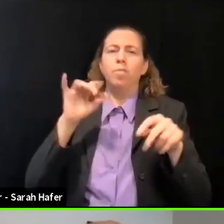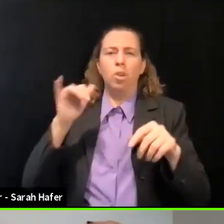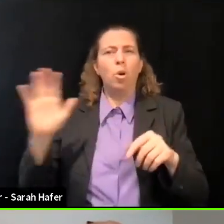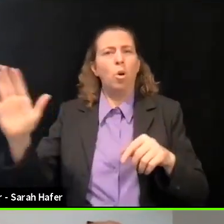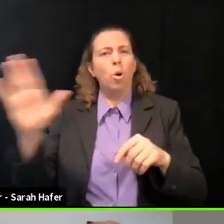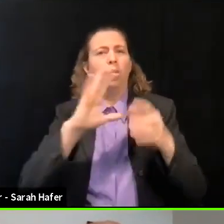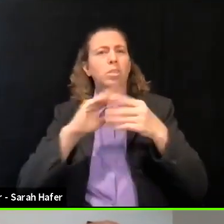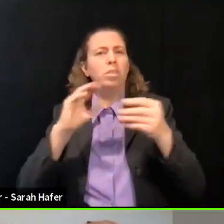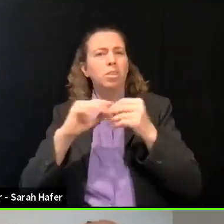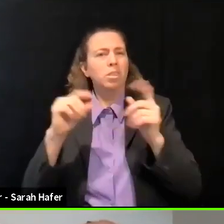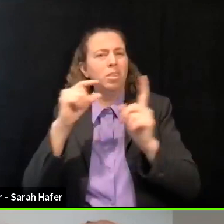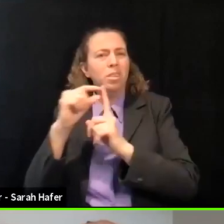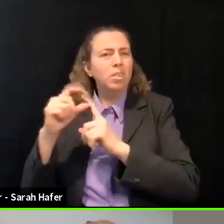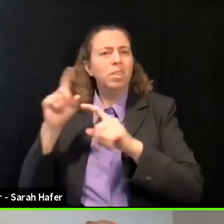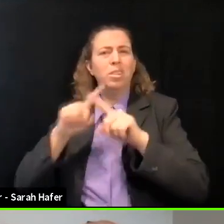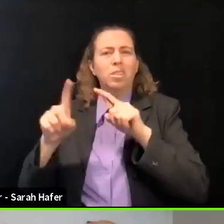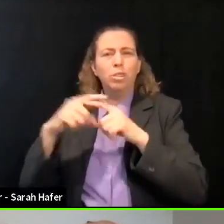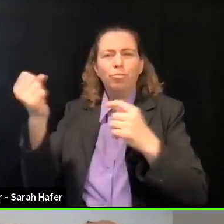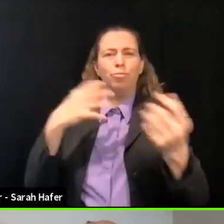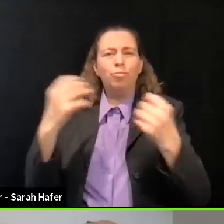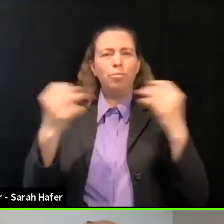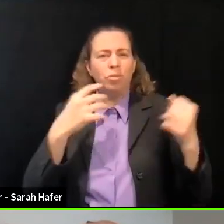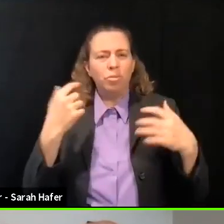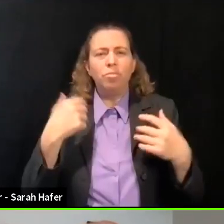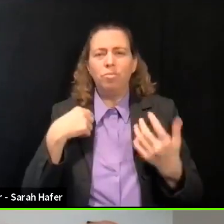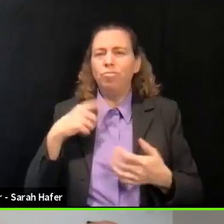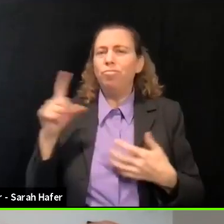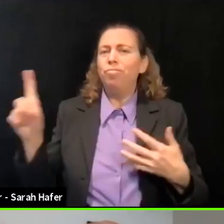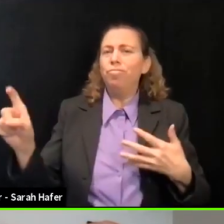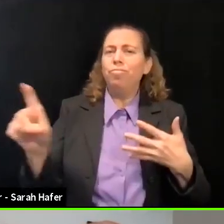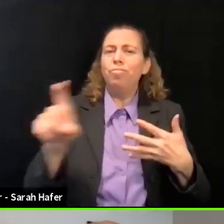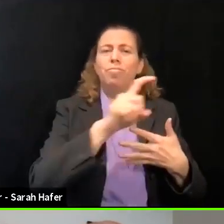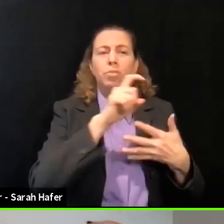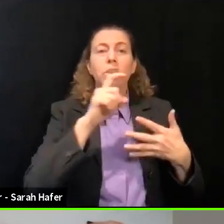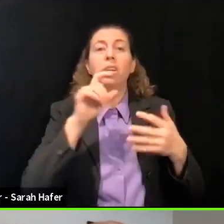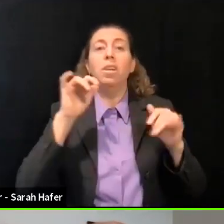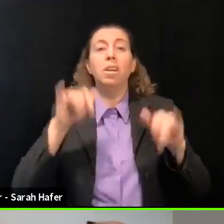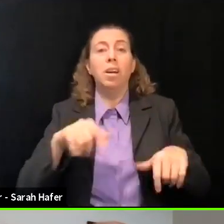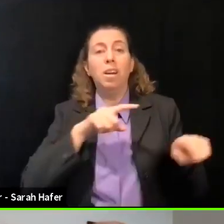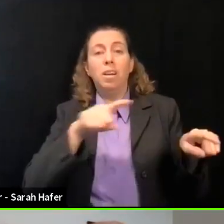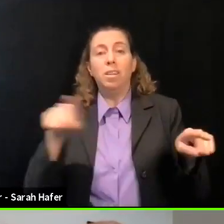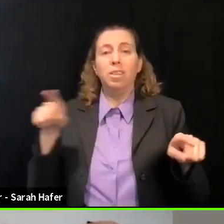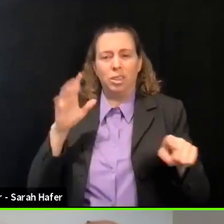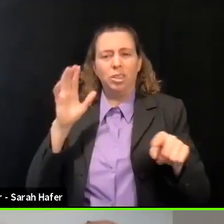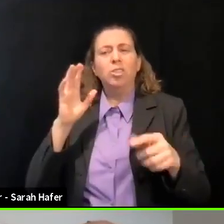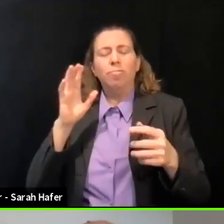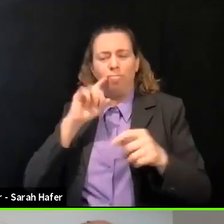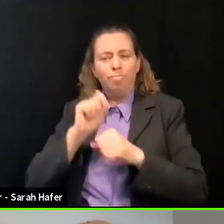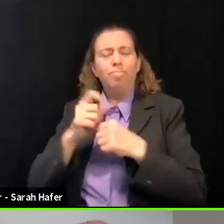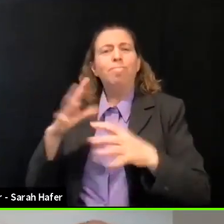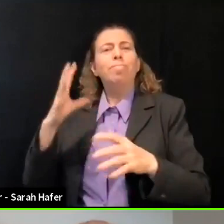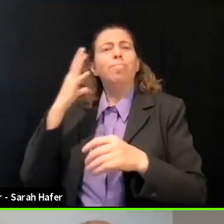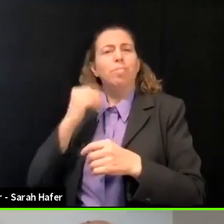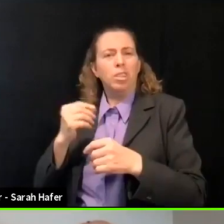people who have lost loved ones to COVID. So that's a little bit of a backdrop for us to